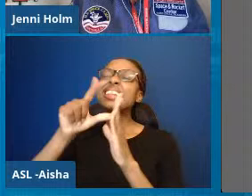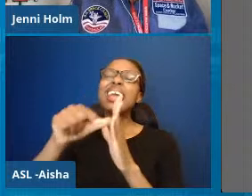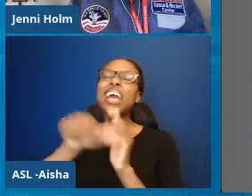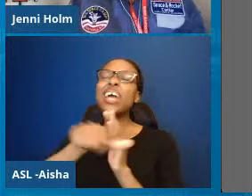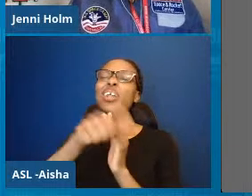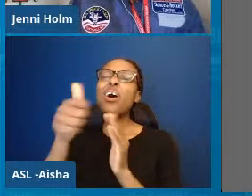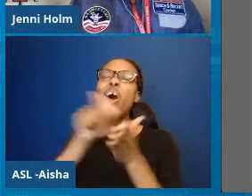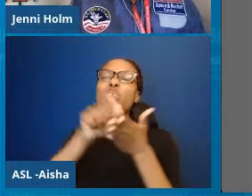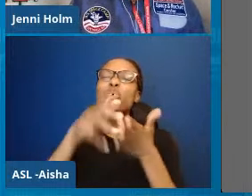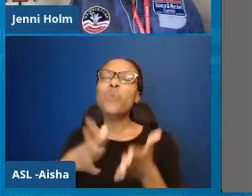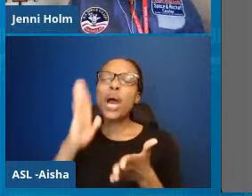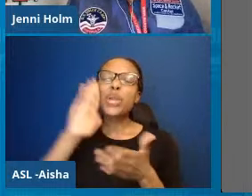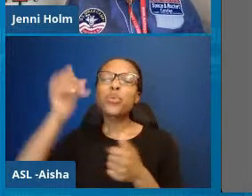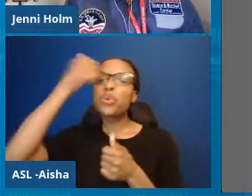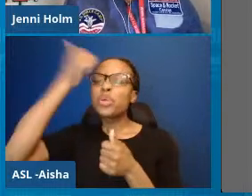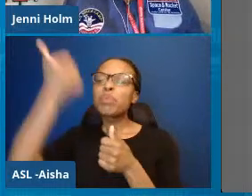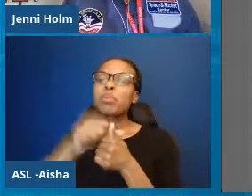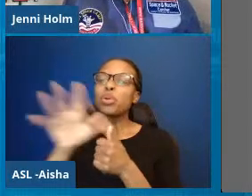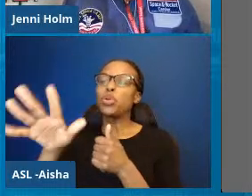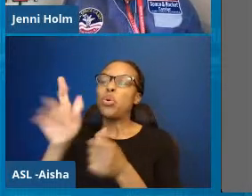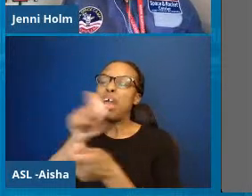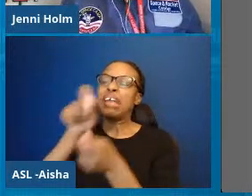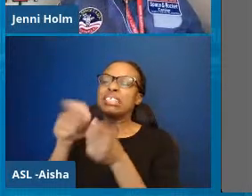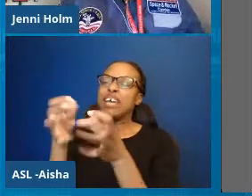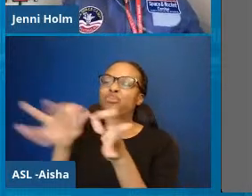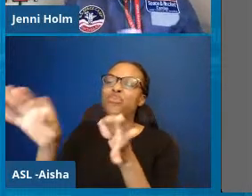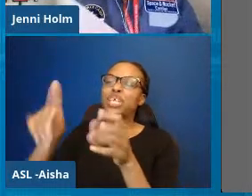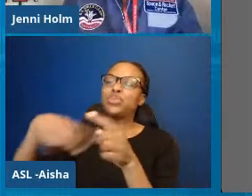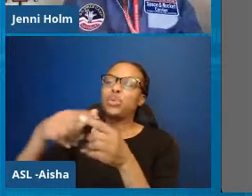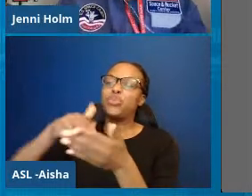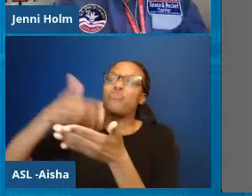said right there. So that's good. All right, John,